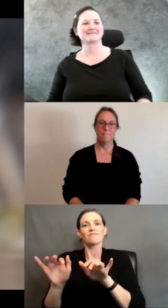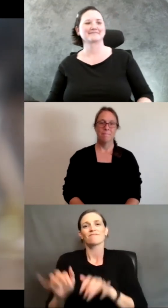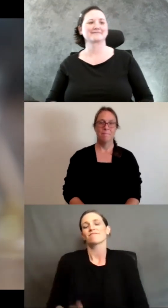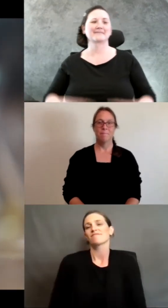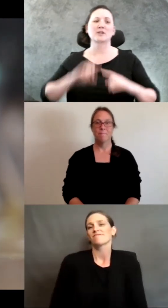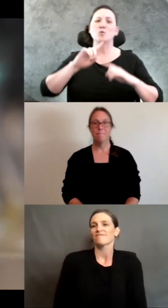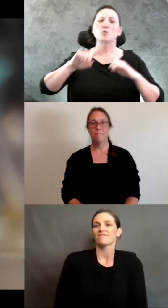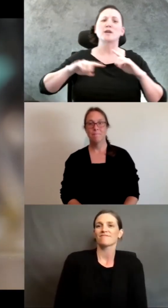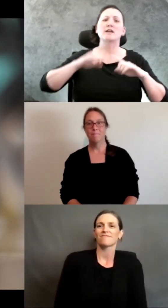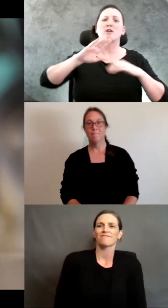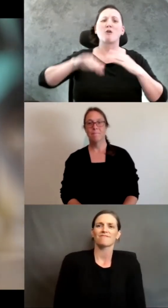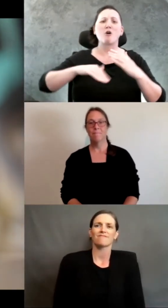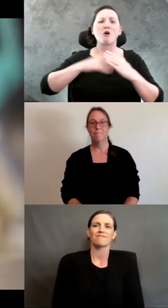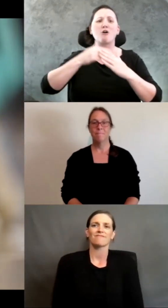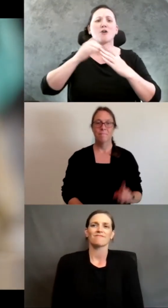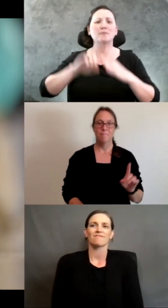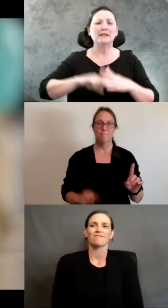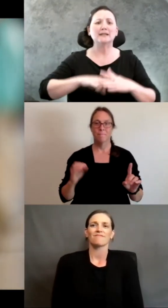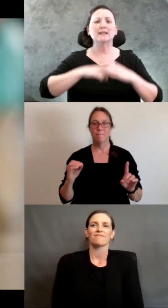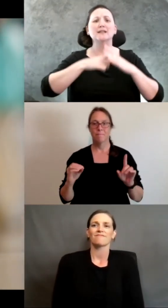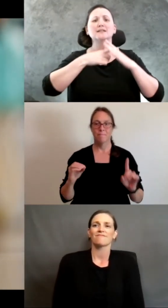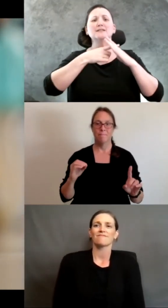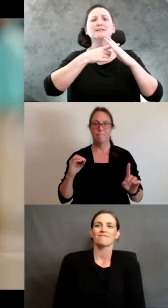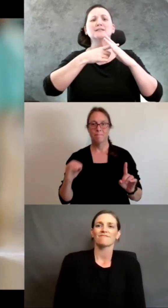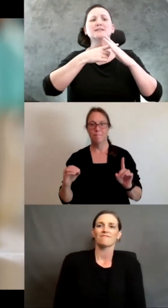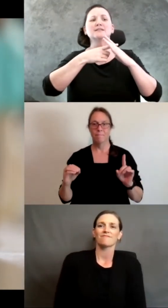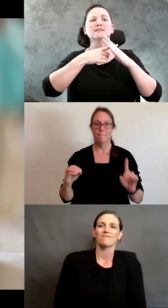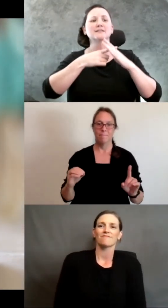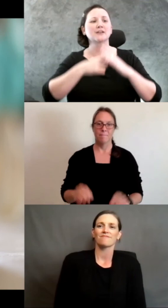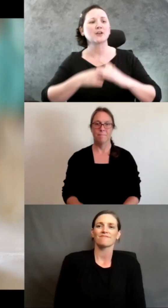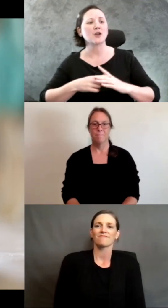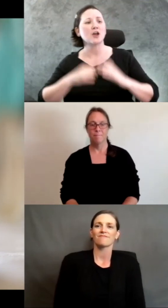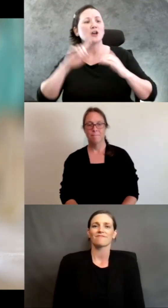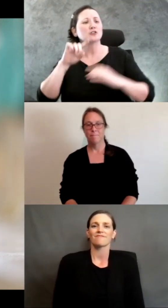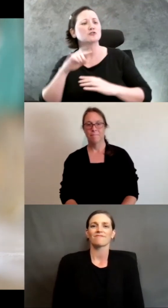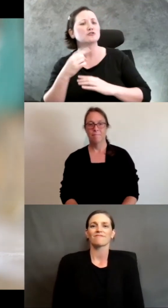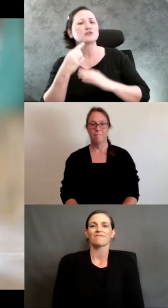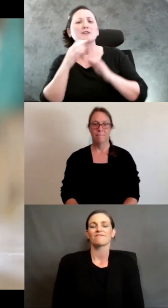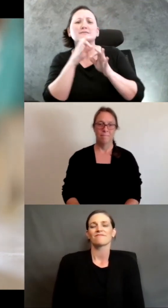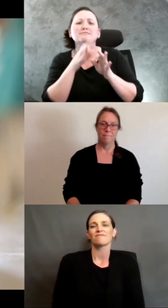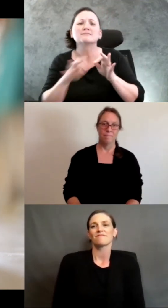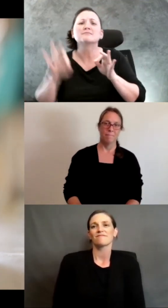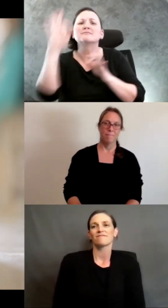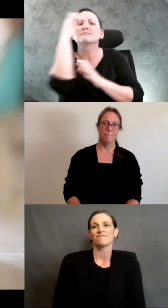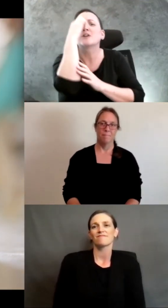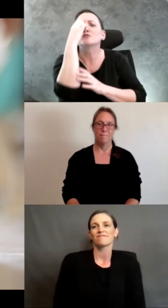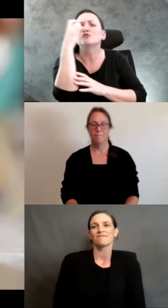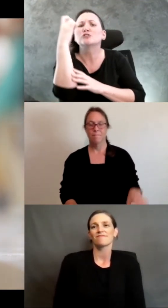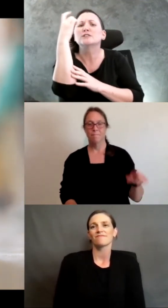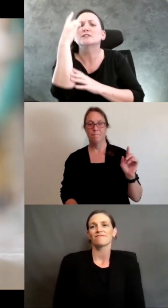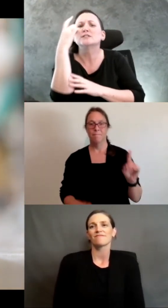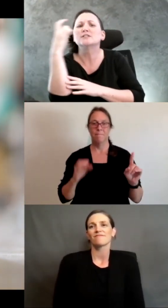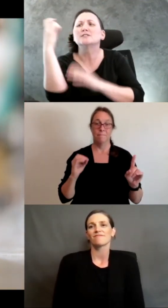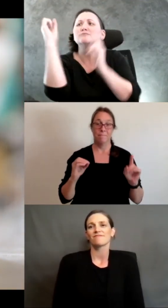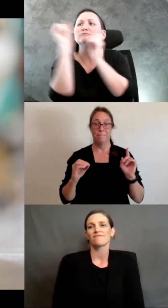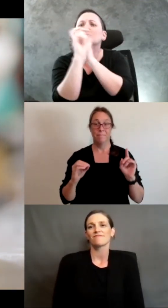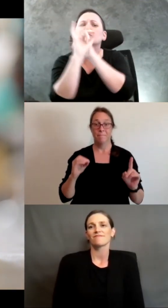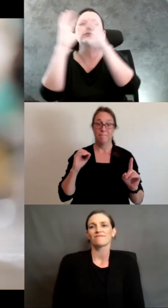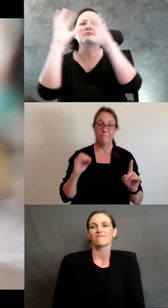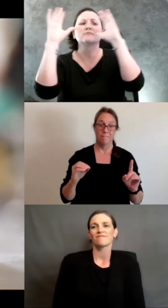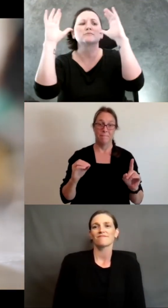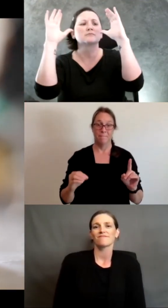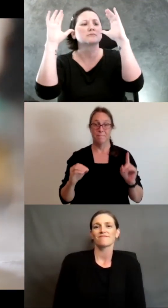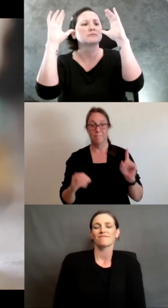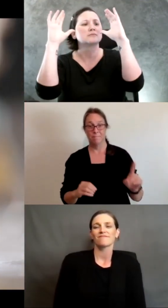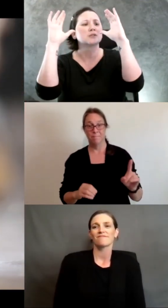When it all begins 1010 with just the dream of us